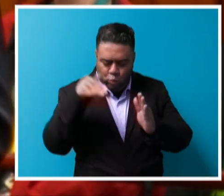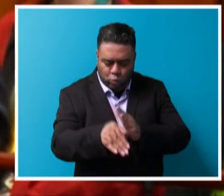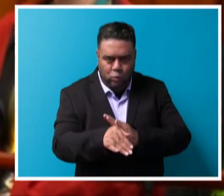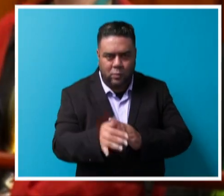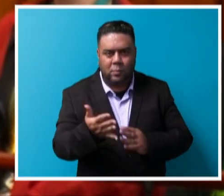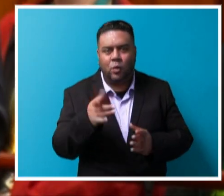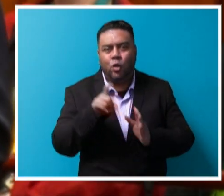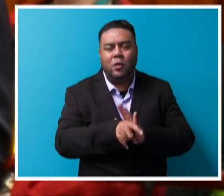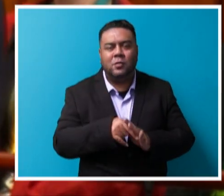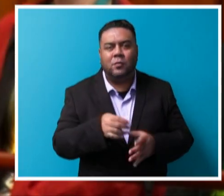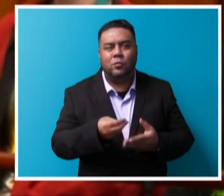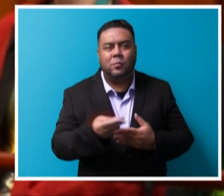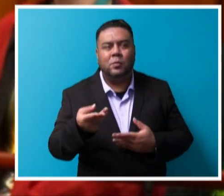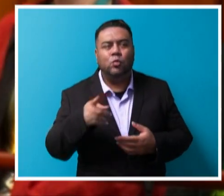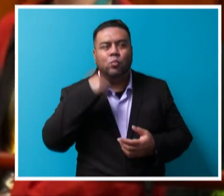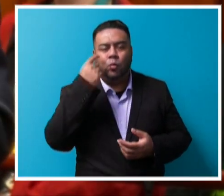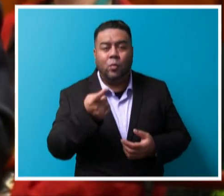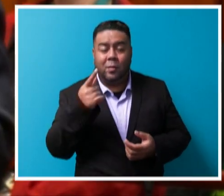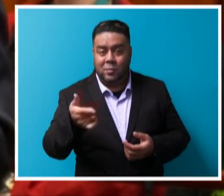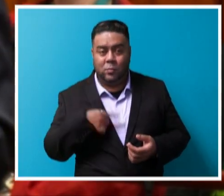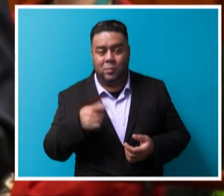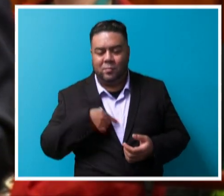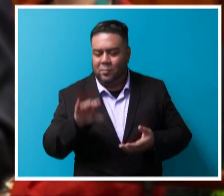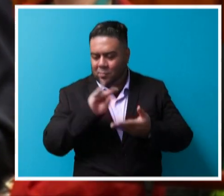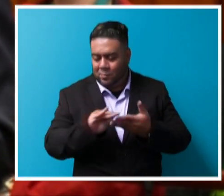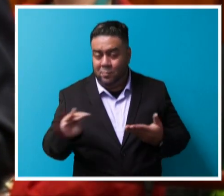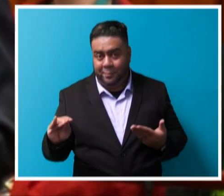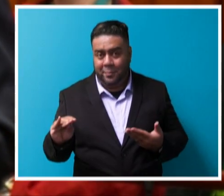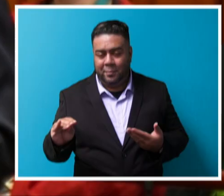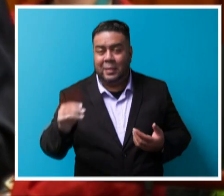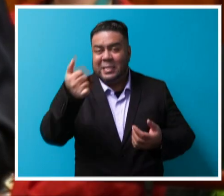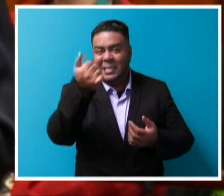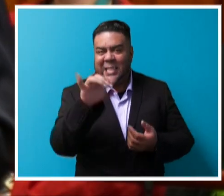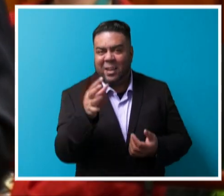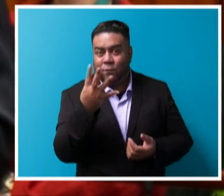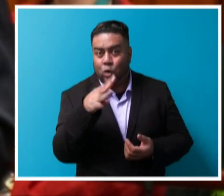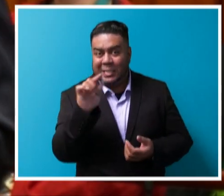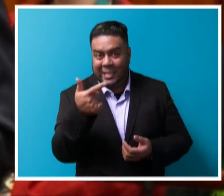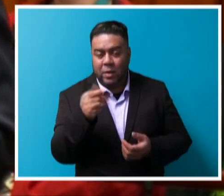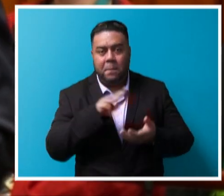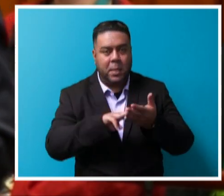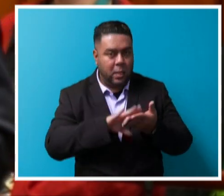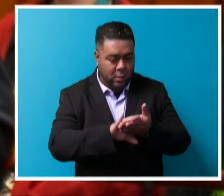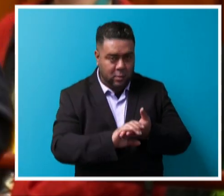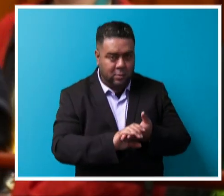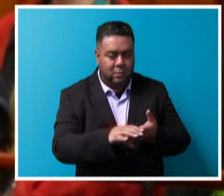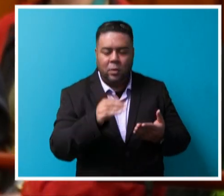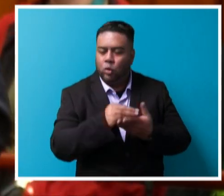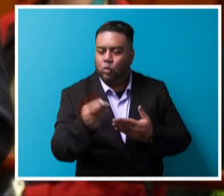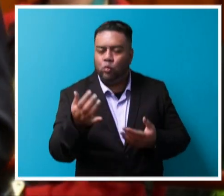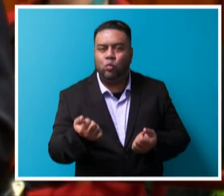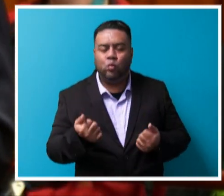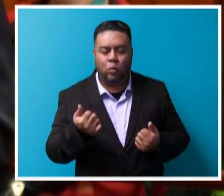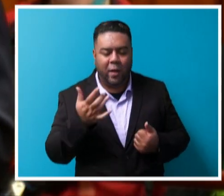tomorrow. This is why I commend the allocation of $647 million to drive